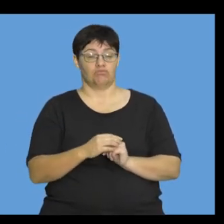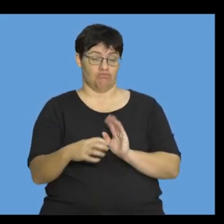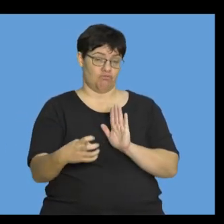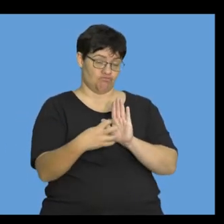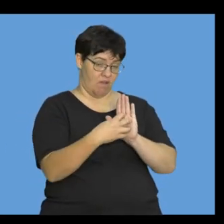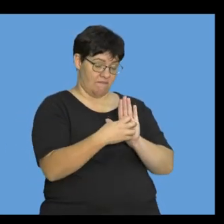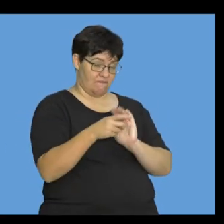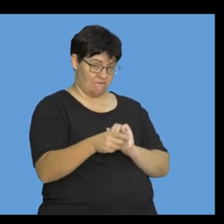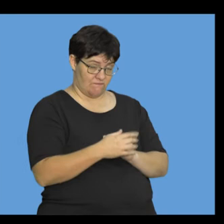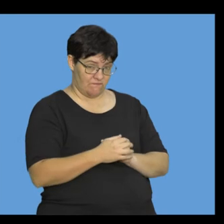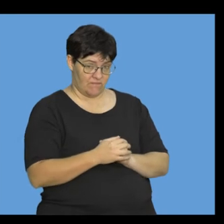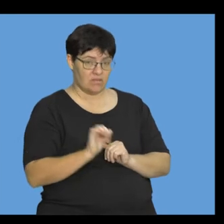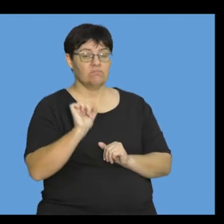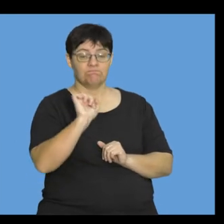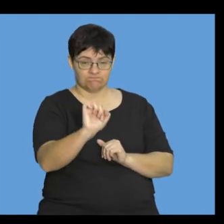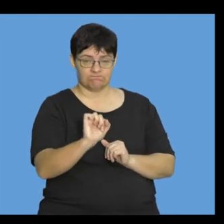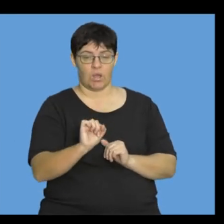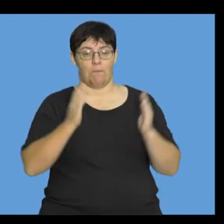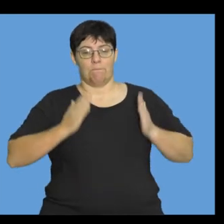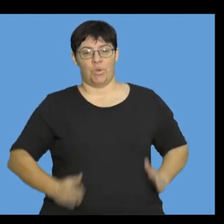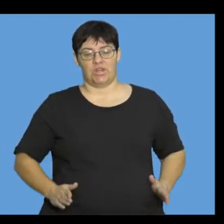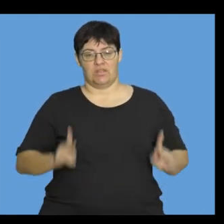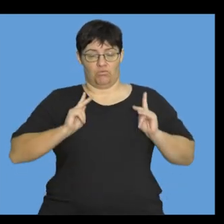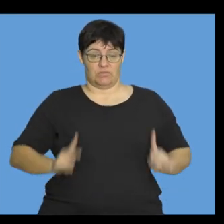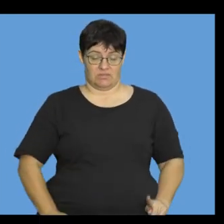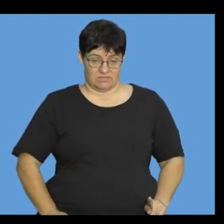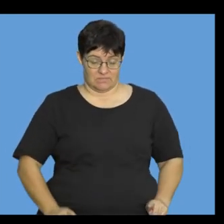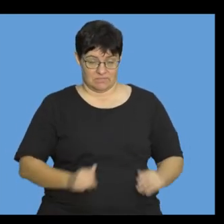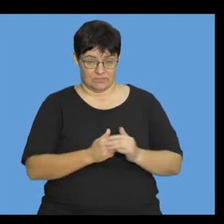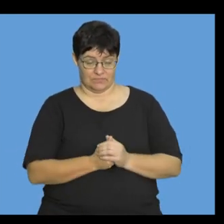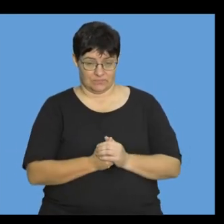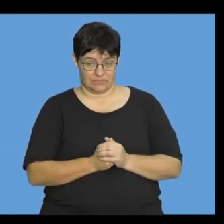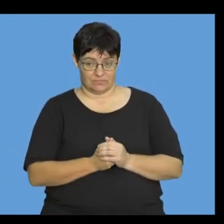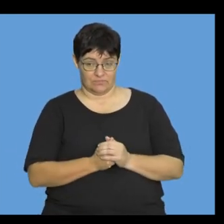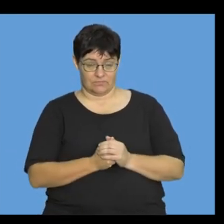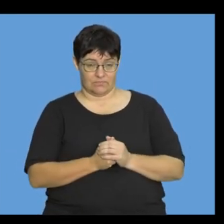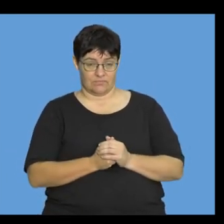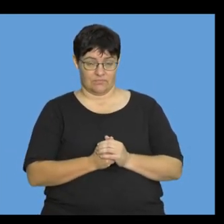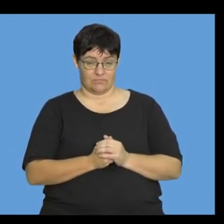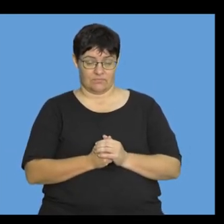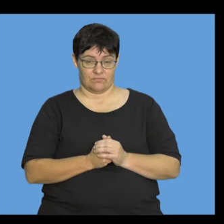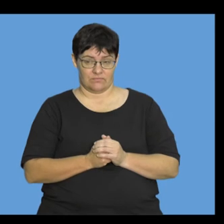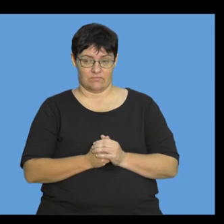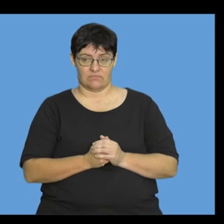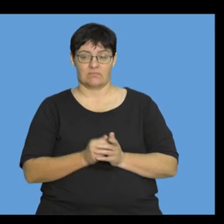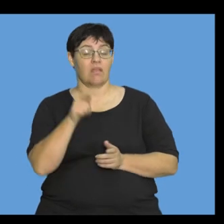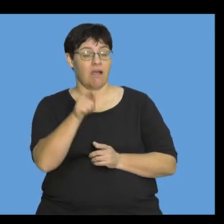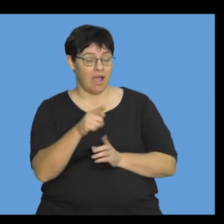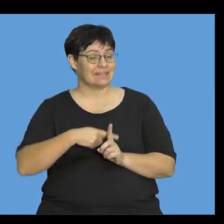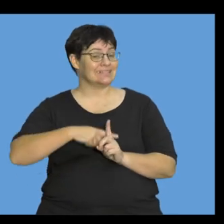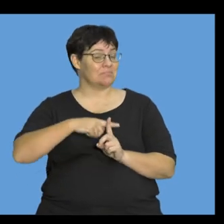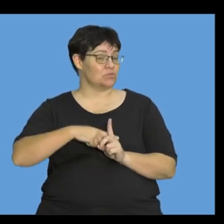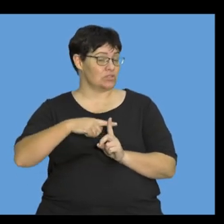you, this is a graph of your human body. Right? And I'm going to